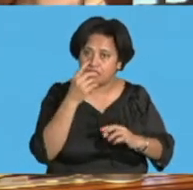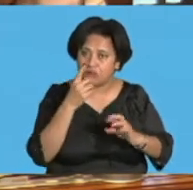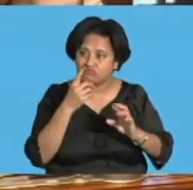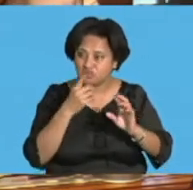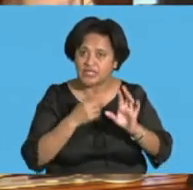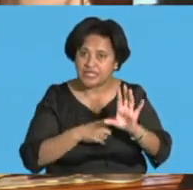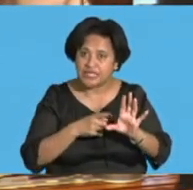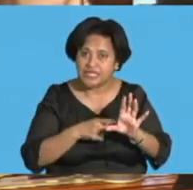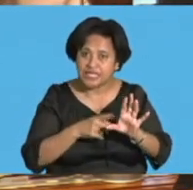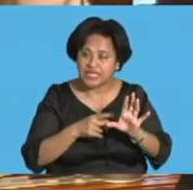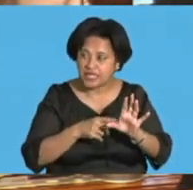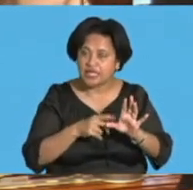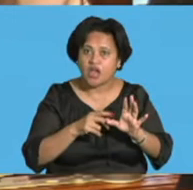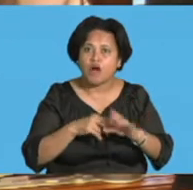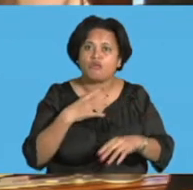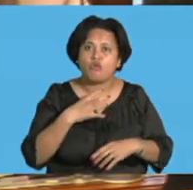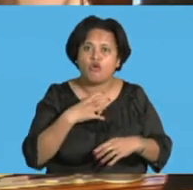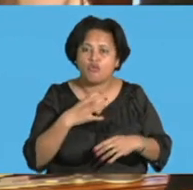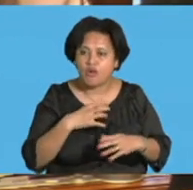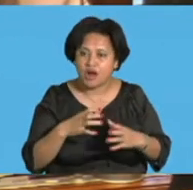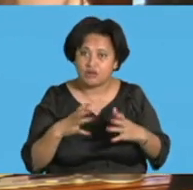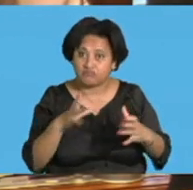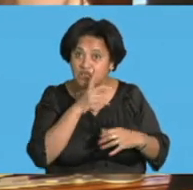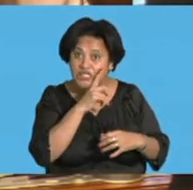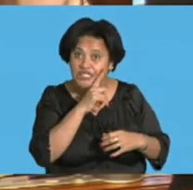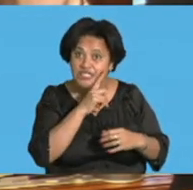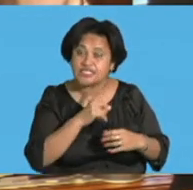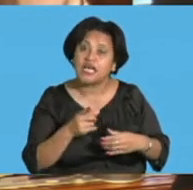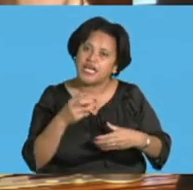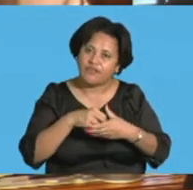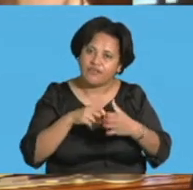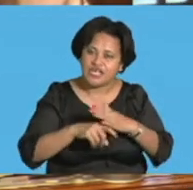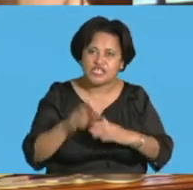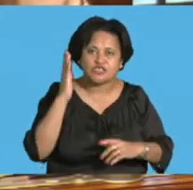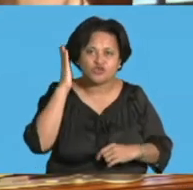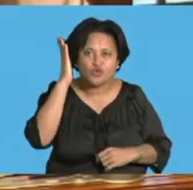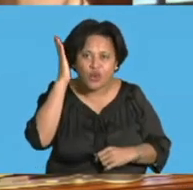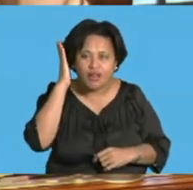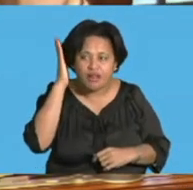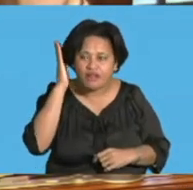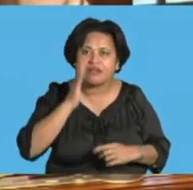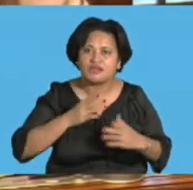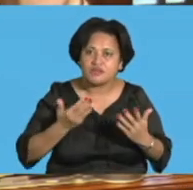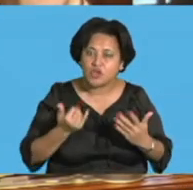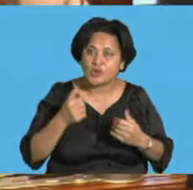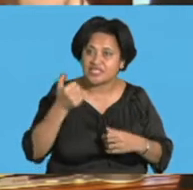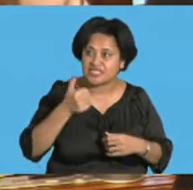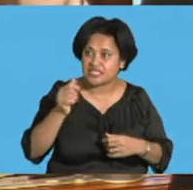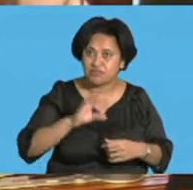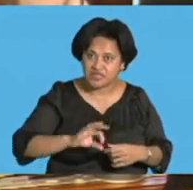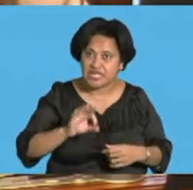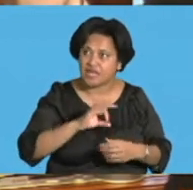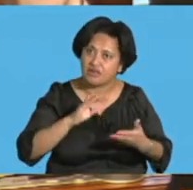year-on-year average increase in the enrollment of girls at a rate of 3% each year, a staggering increase of 16% over the last 6